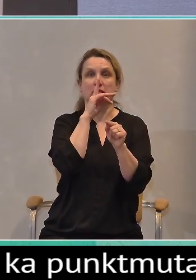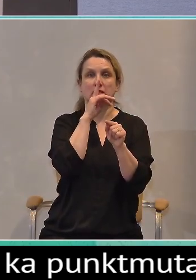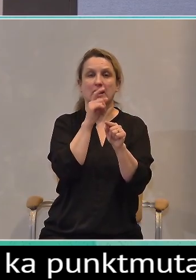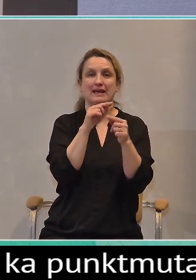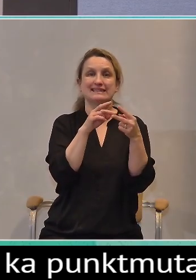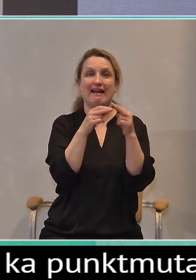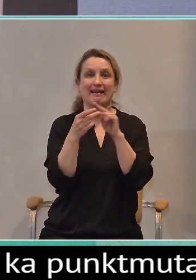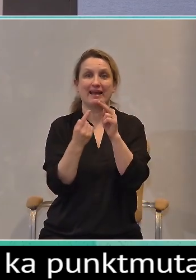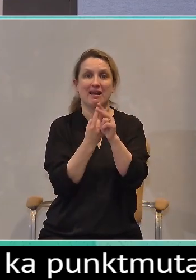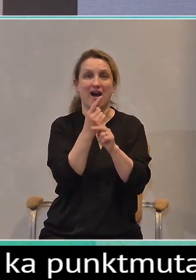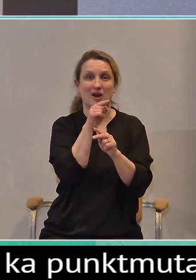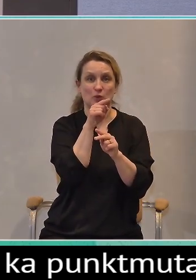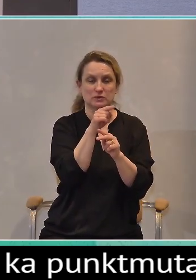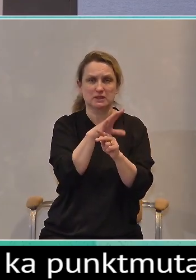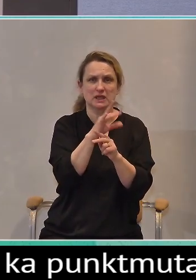exons,